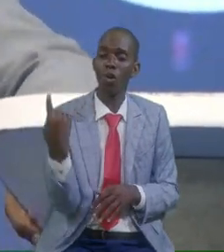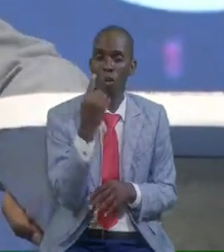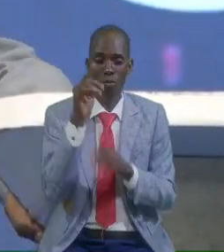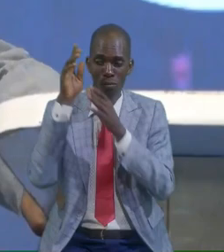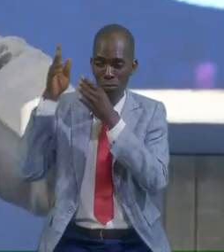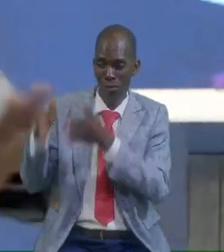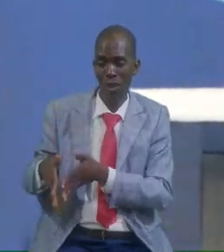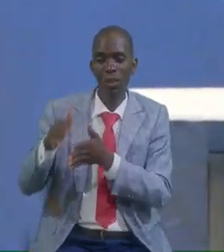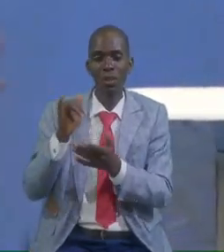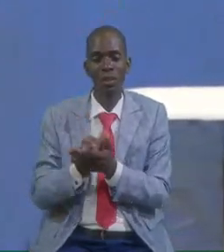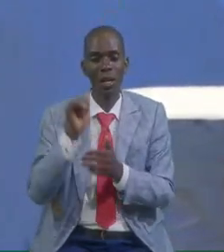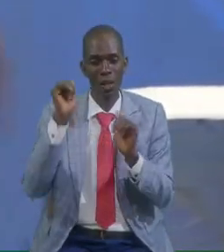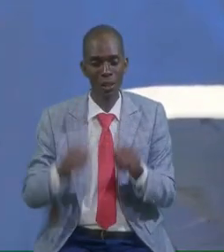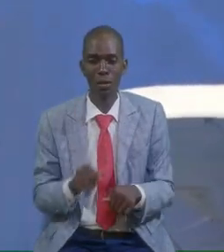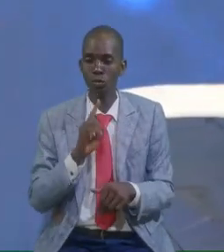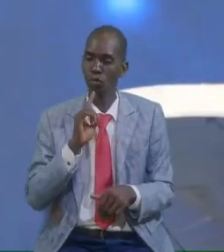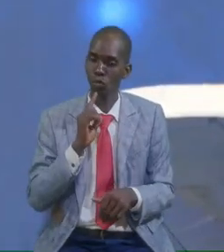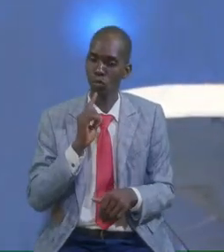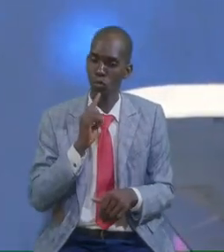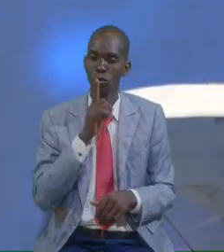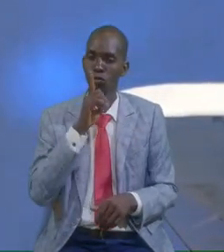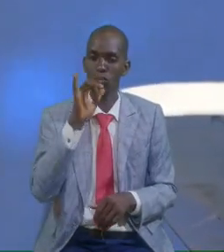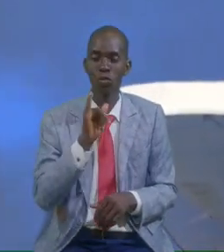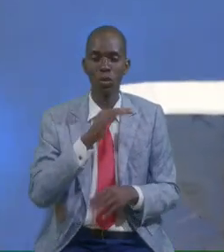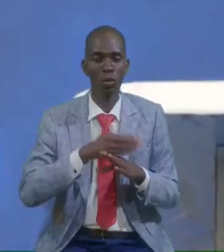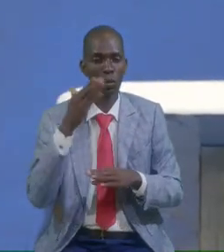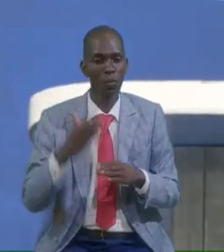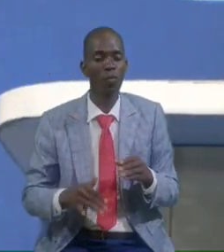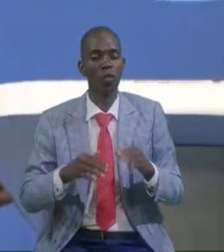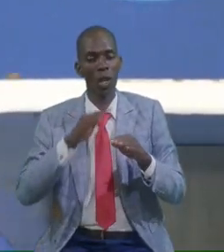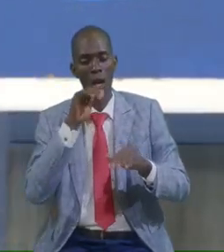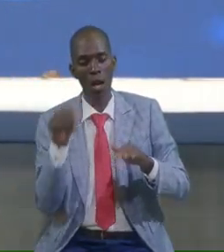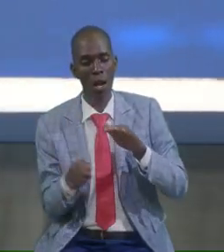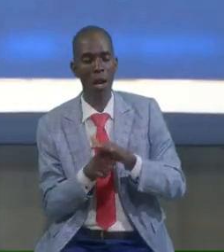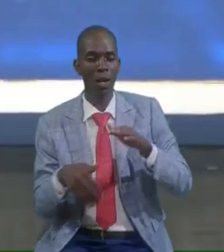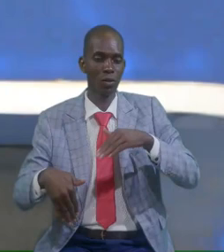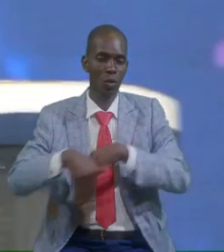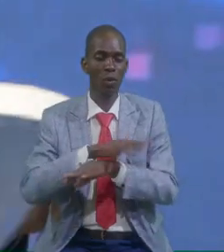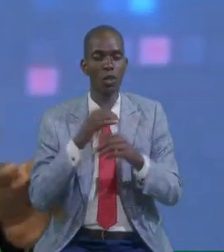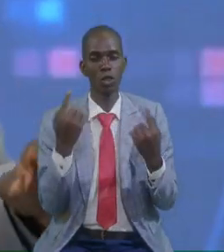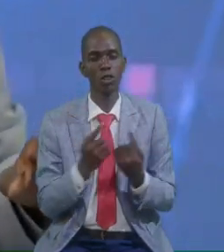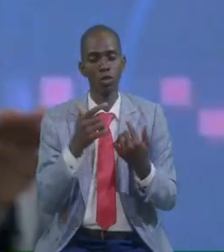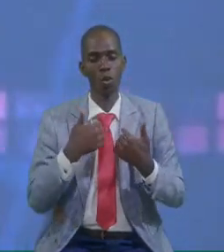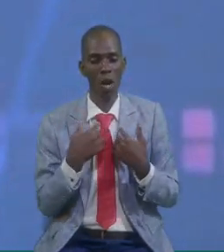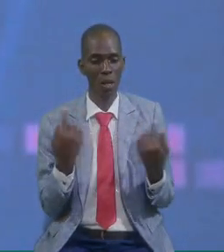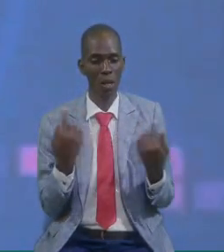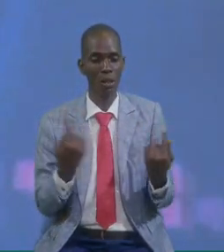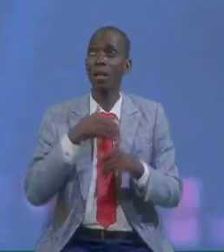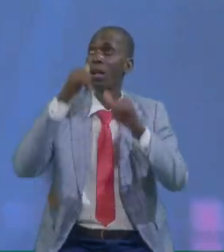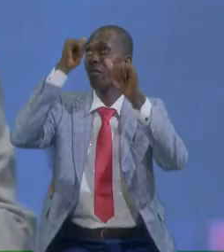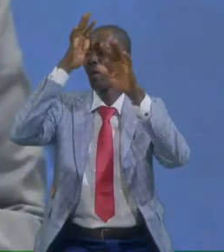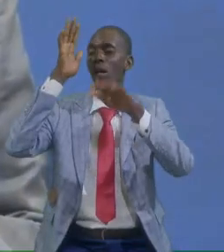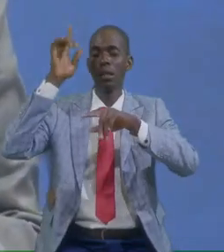effectively cover all the sins we have committed. And the Father will not see those